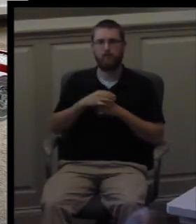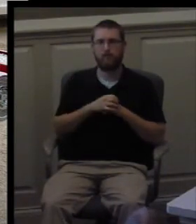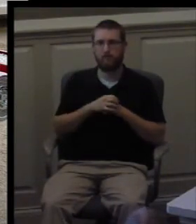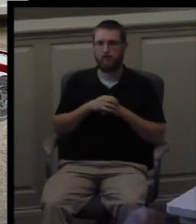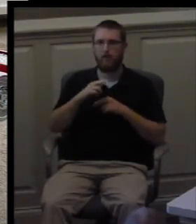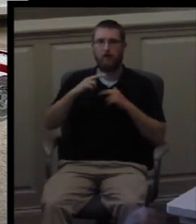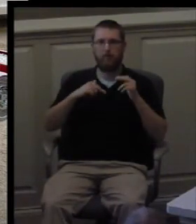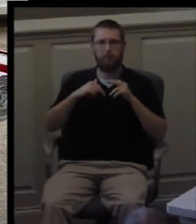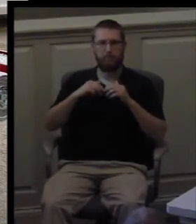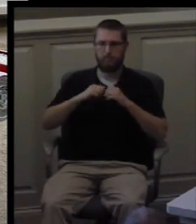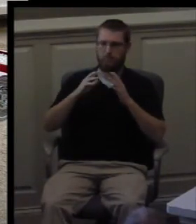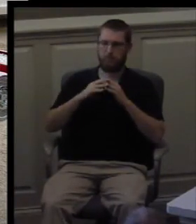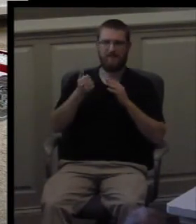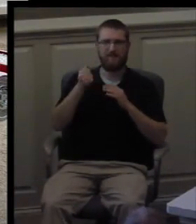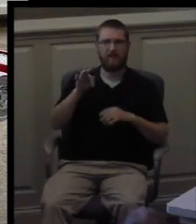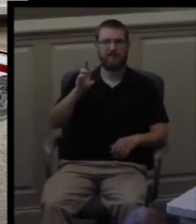built in the 60s,